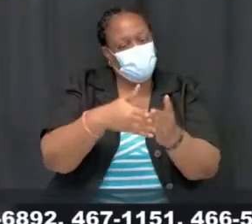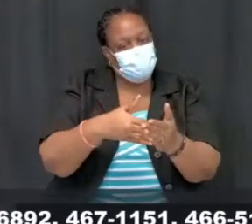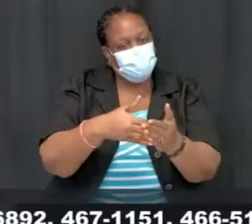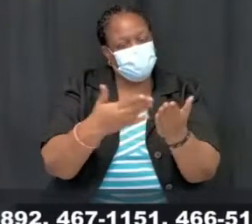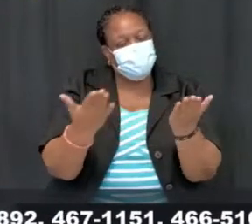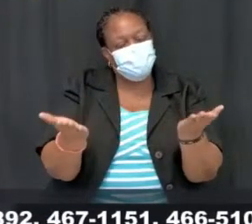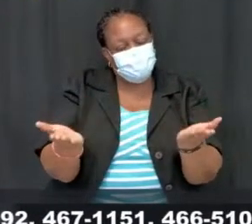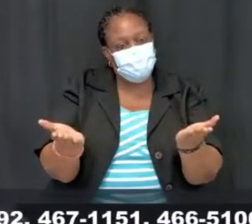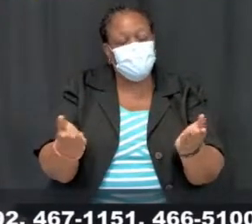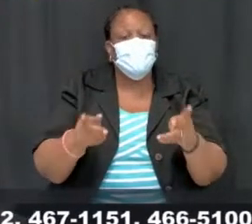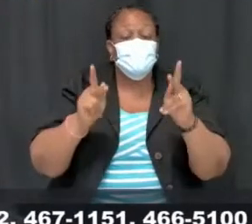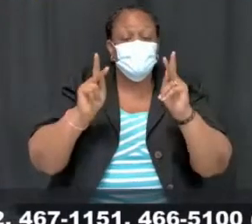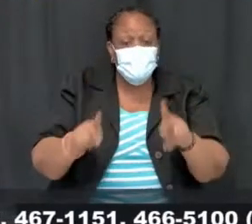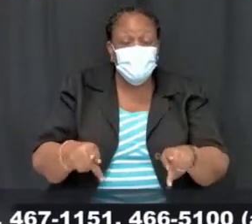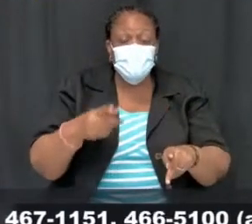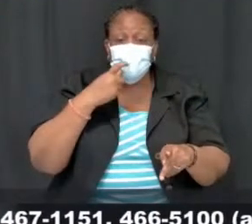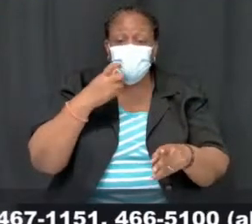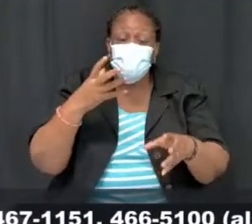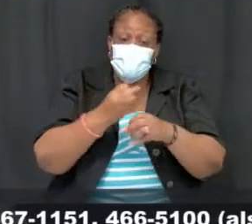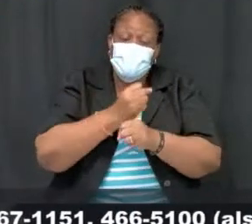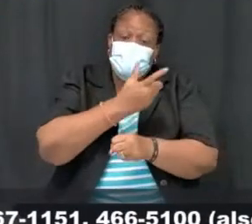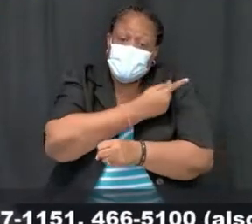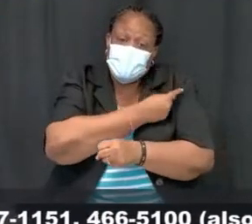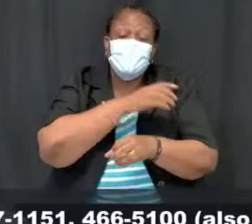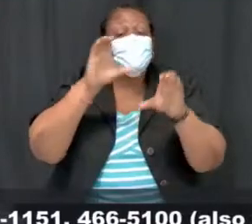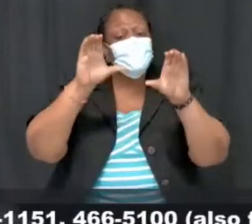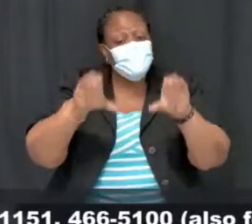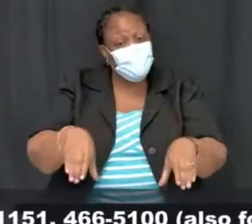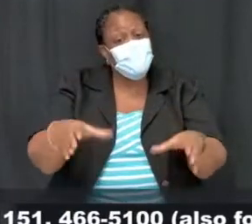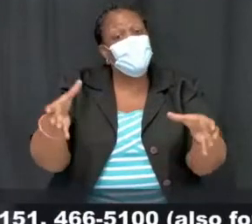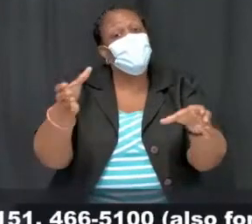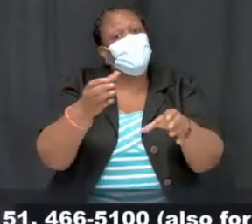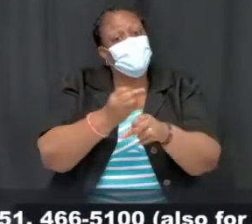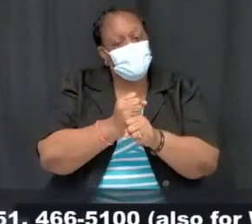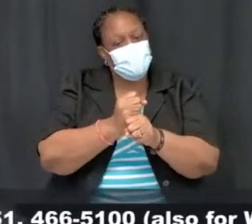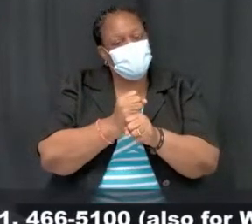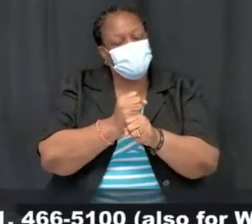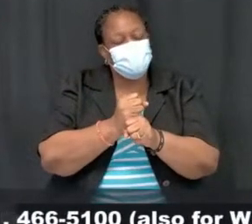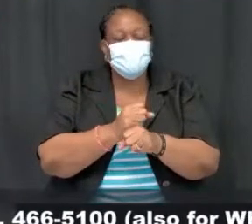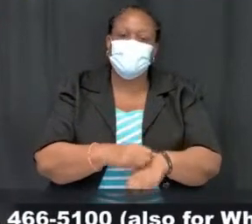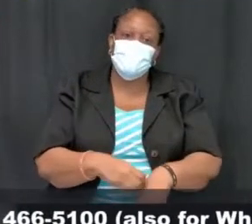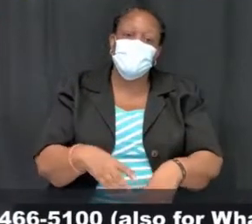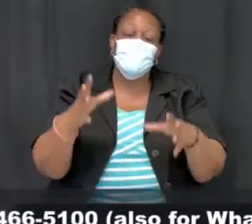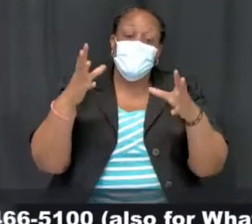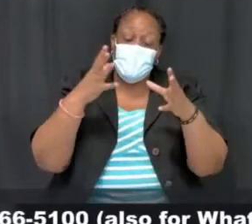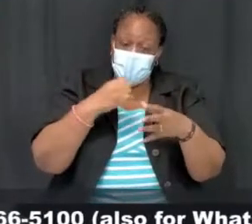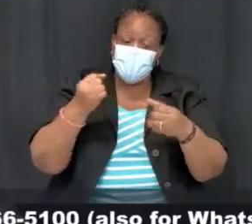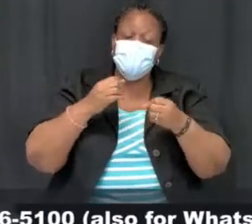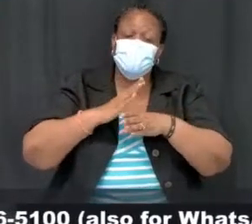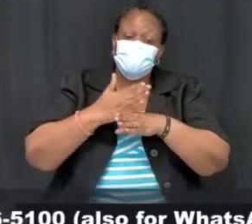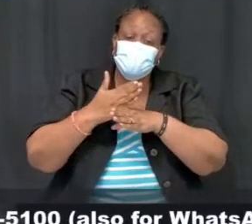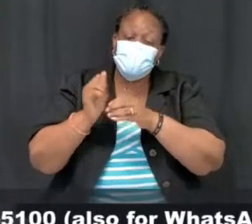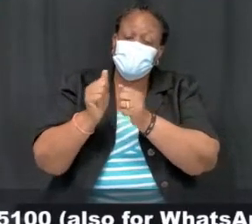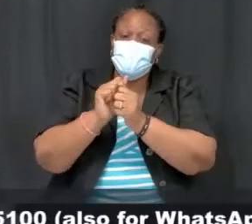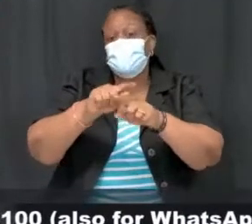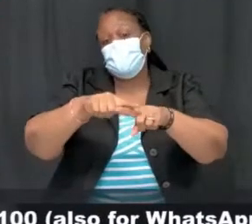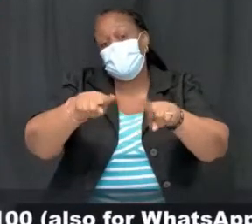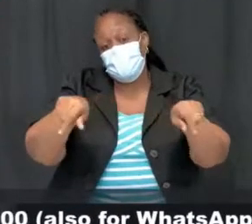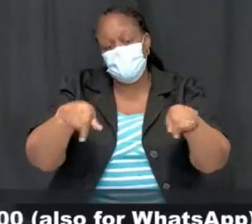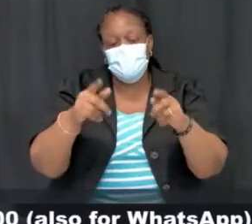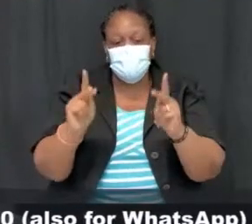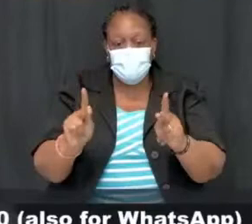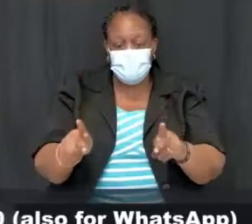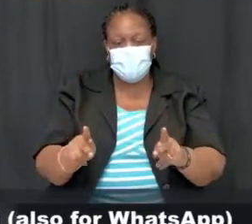they can be infected and transmit the virus. And so the